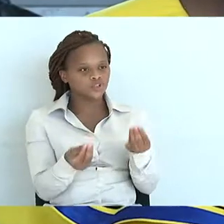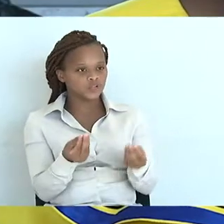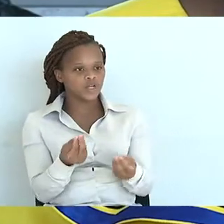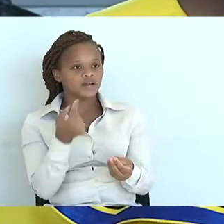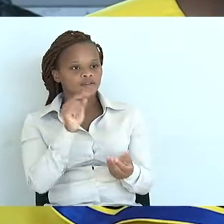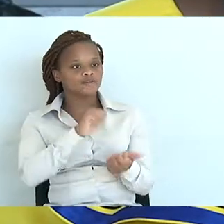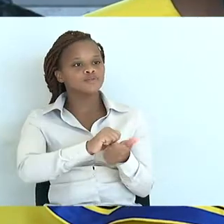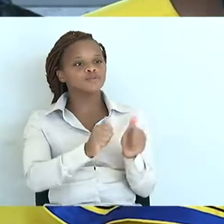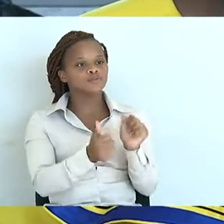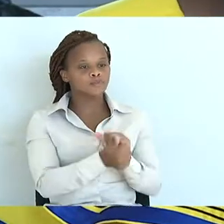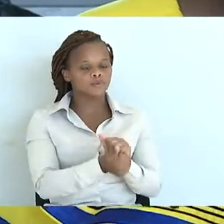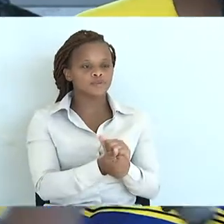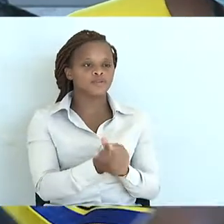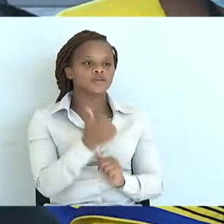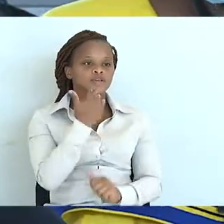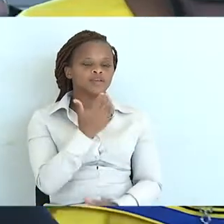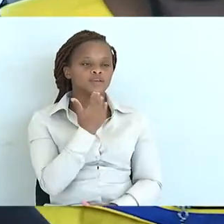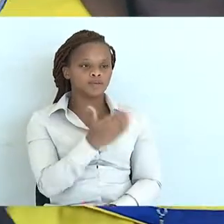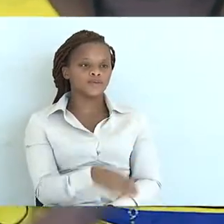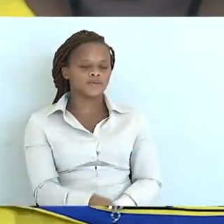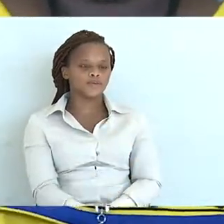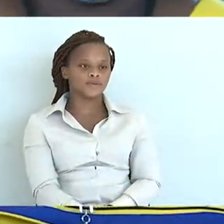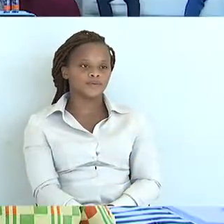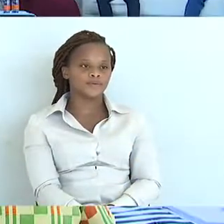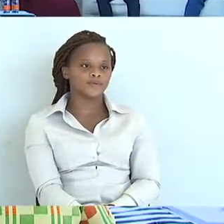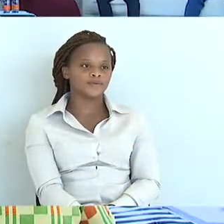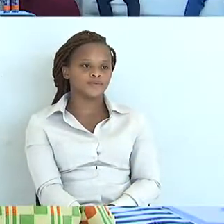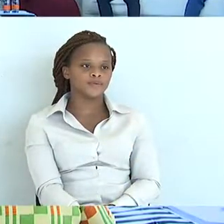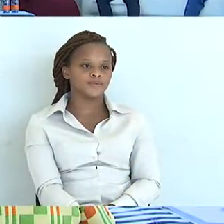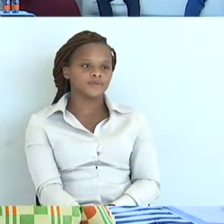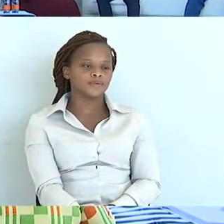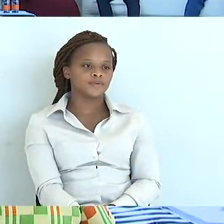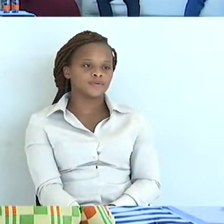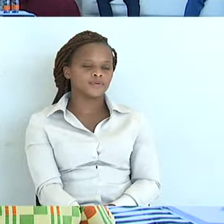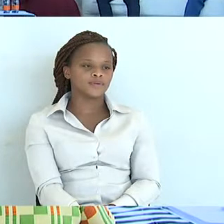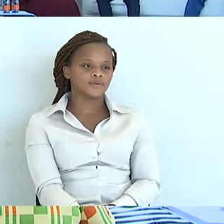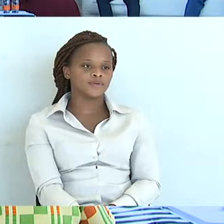exists in the community. Thank you. Thank you. The next